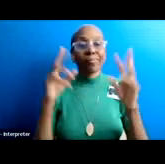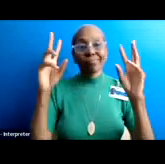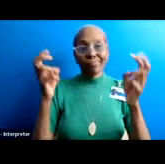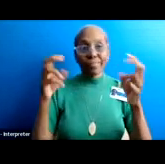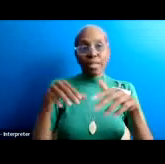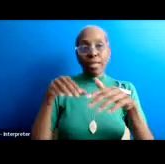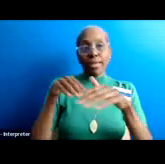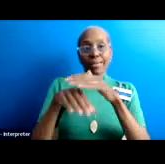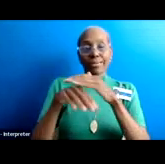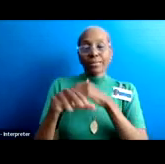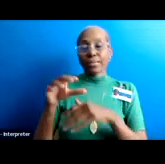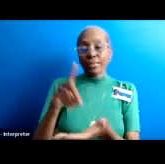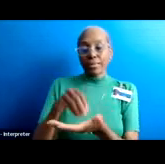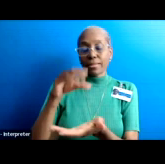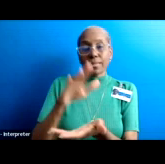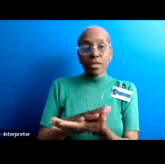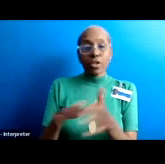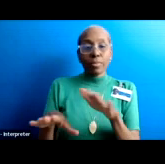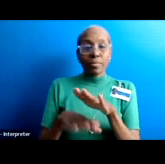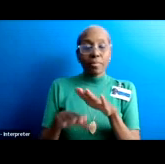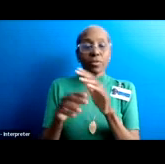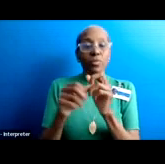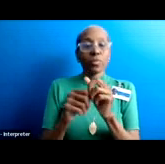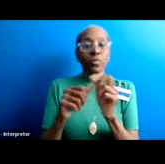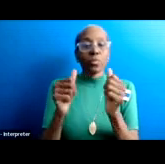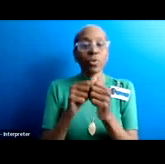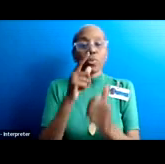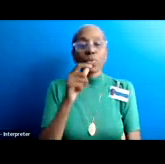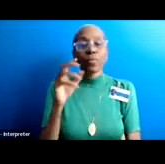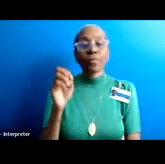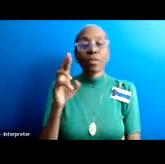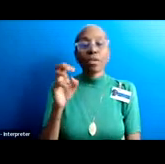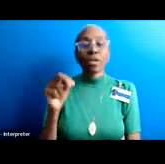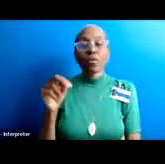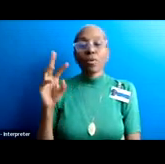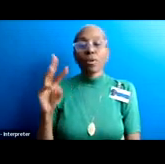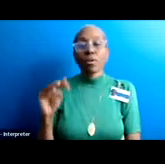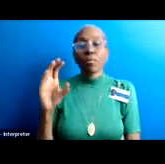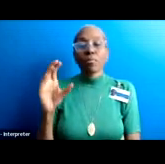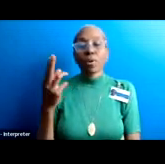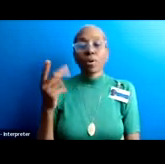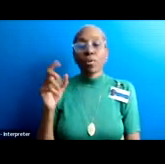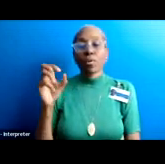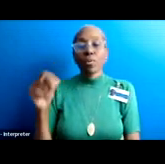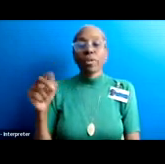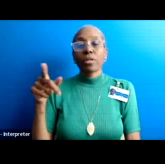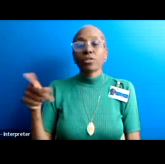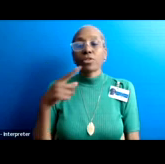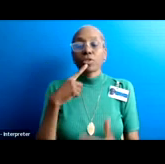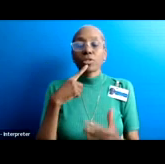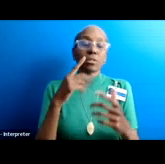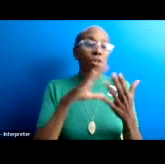document basics with Erin McCully. And Erin's the director of Learning Accessibility and Equity